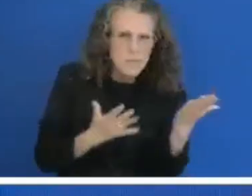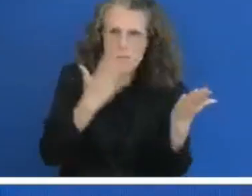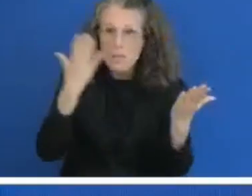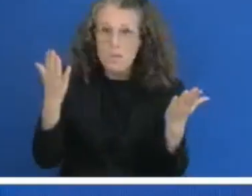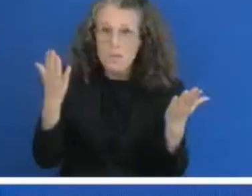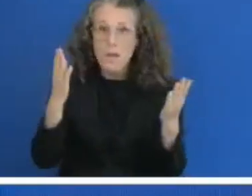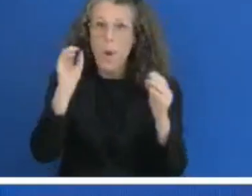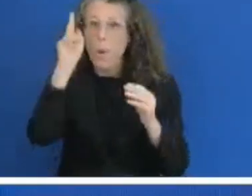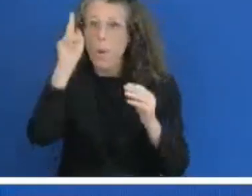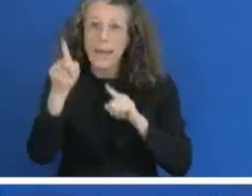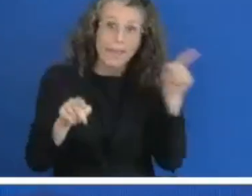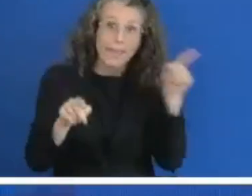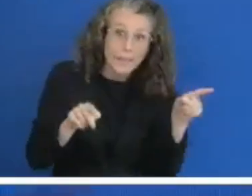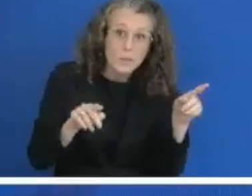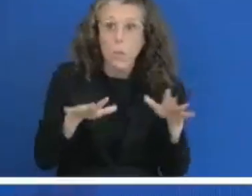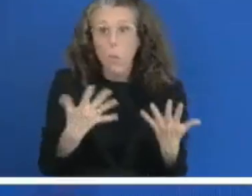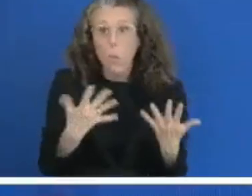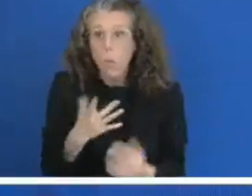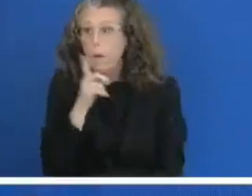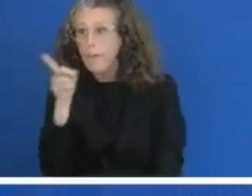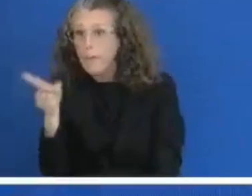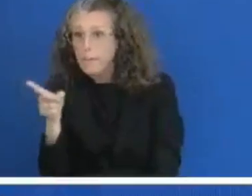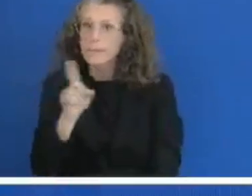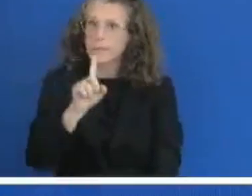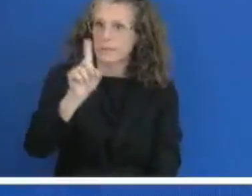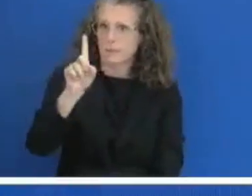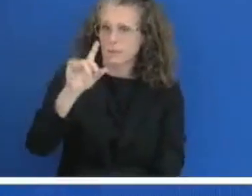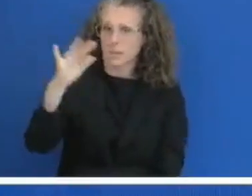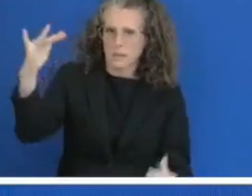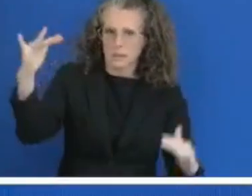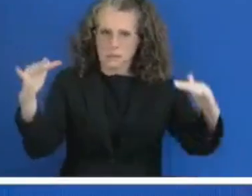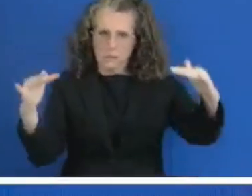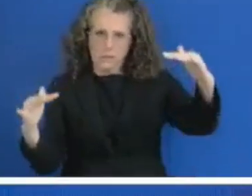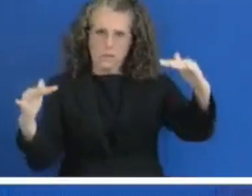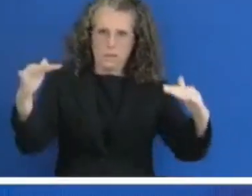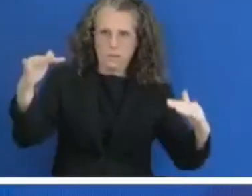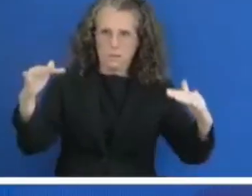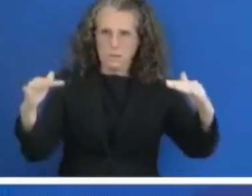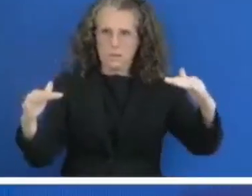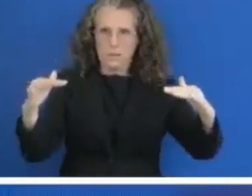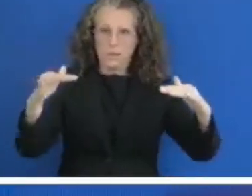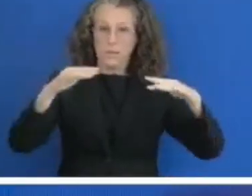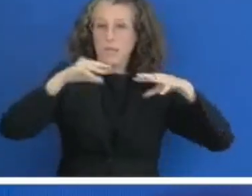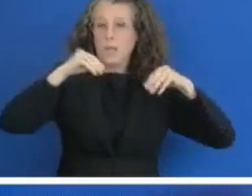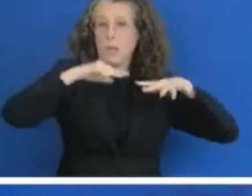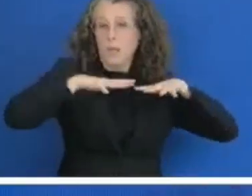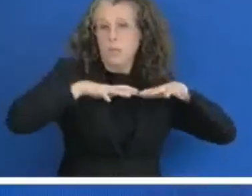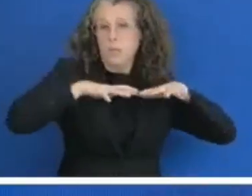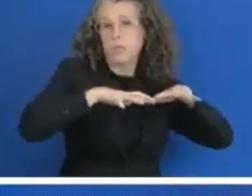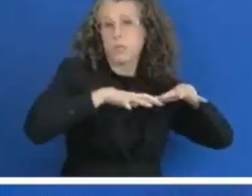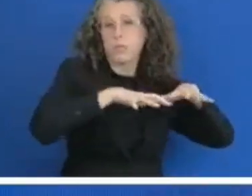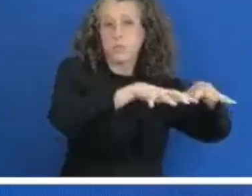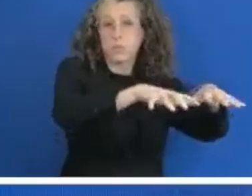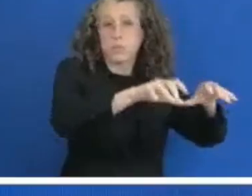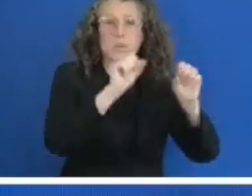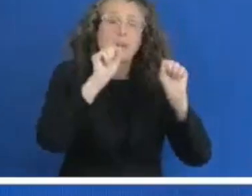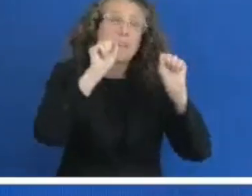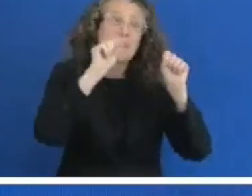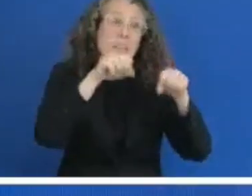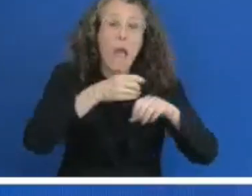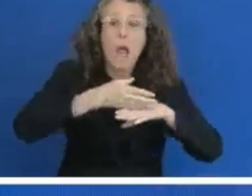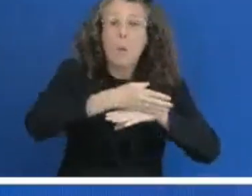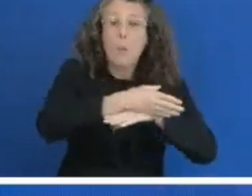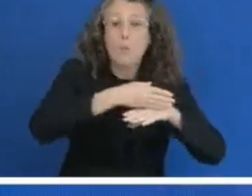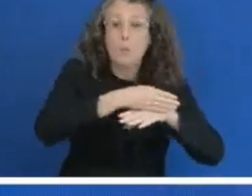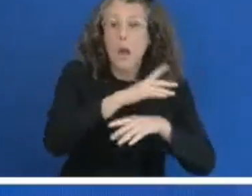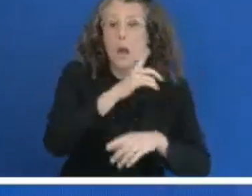about the right balance. So a wheat field can produce us a few thousand loaves of bread that could